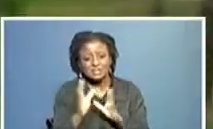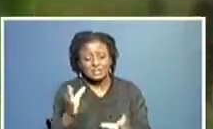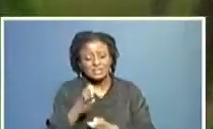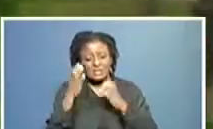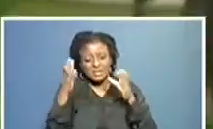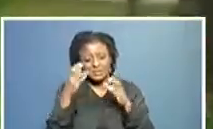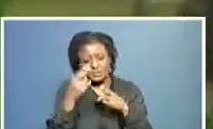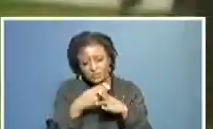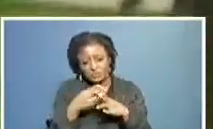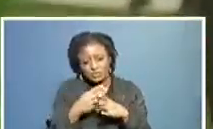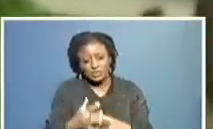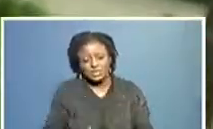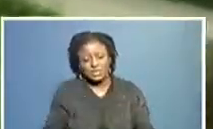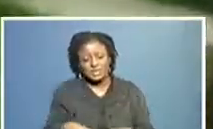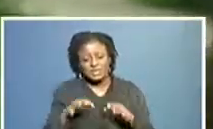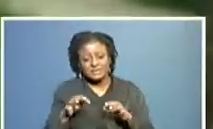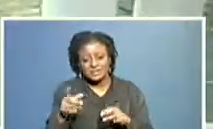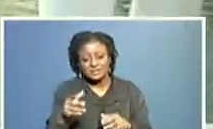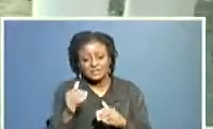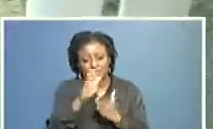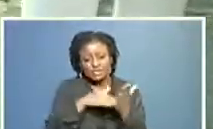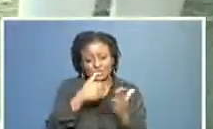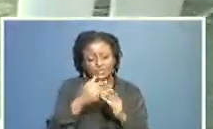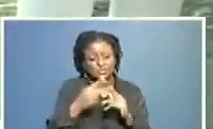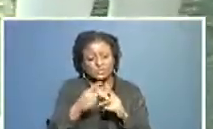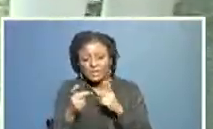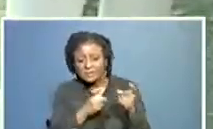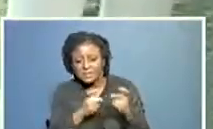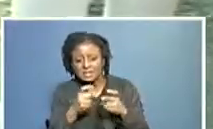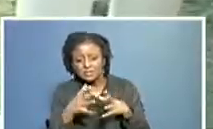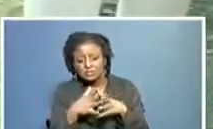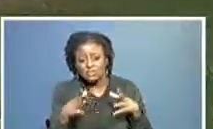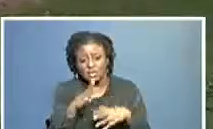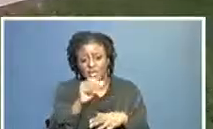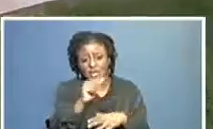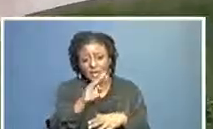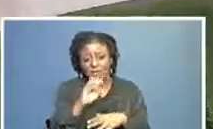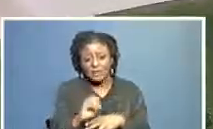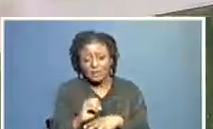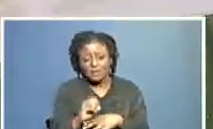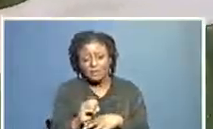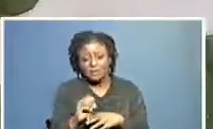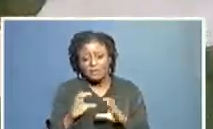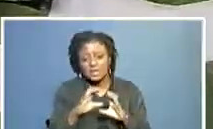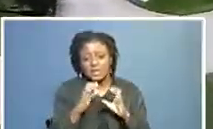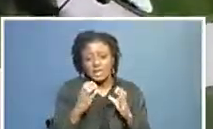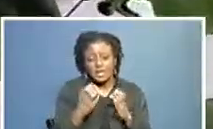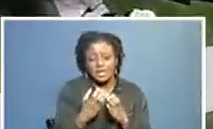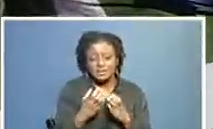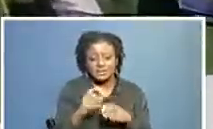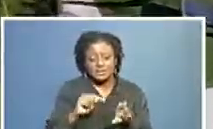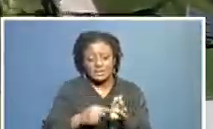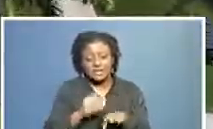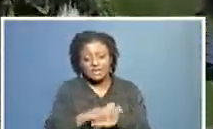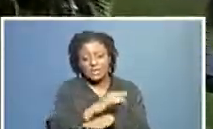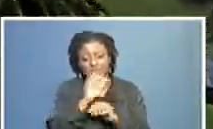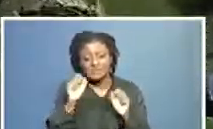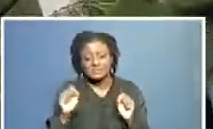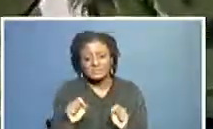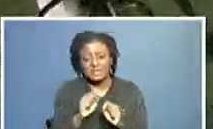short-lived, however, as he's scheduled to compete in the Great Abaco Classic starting on Sunday. Signing out from the beautiful